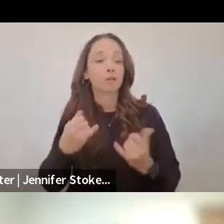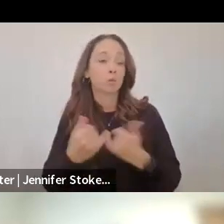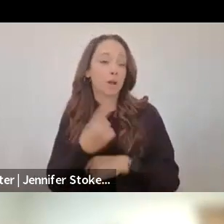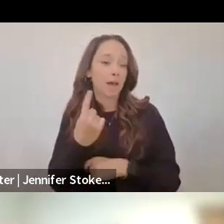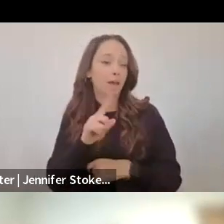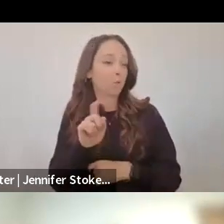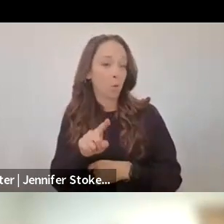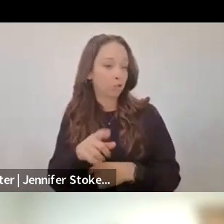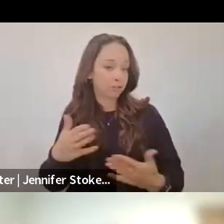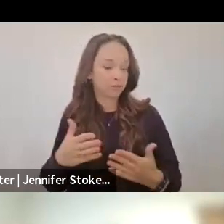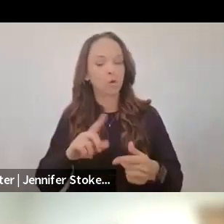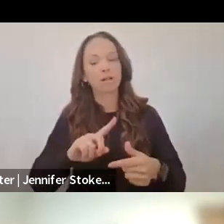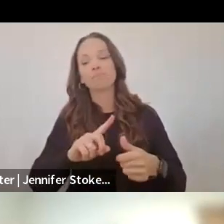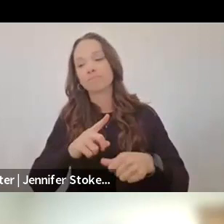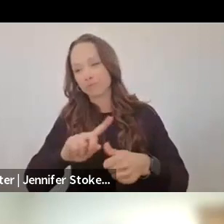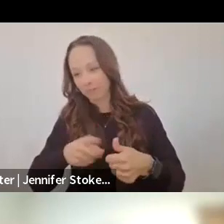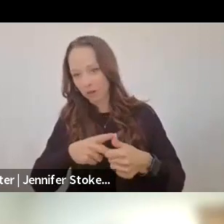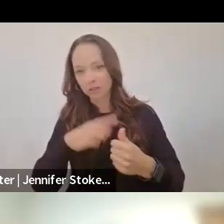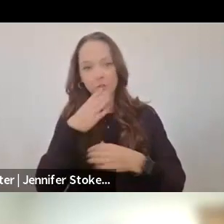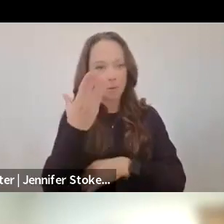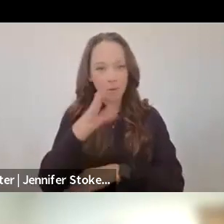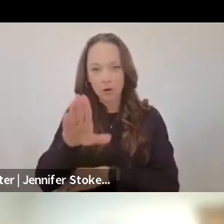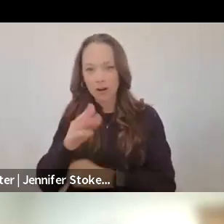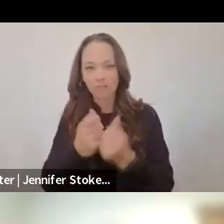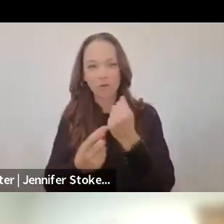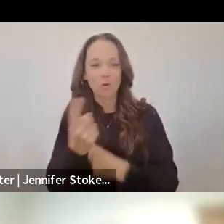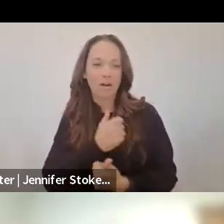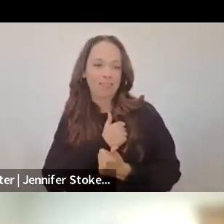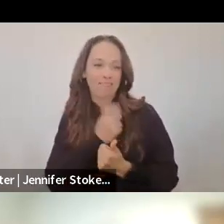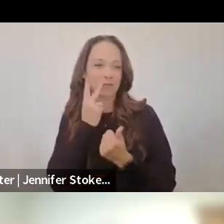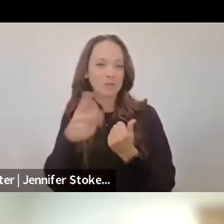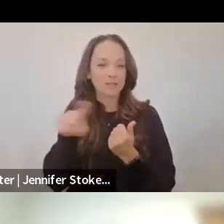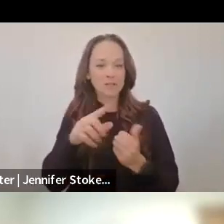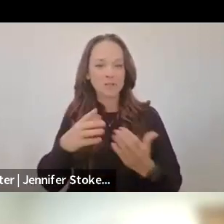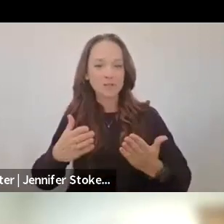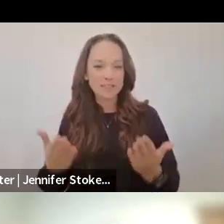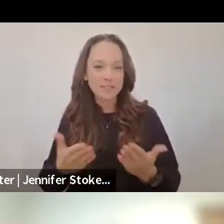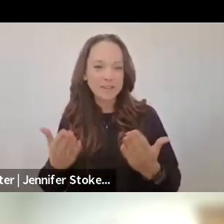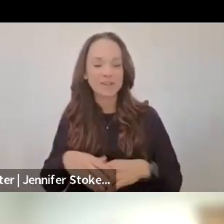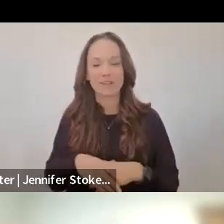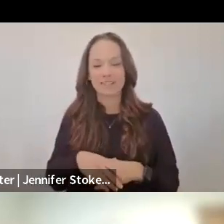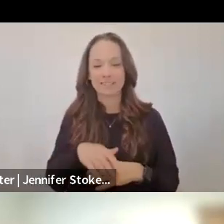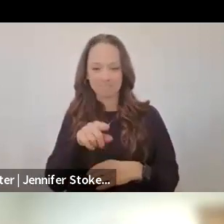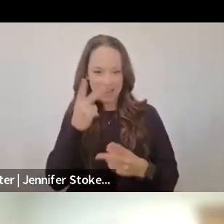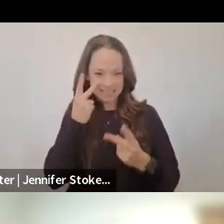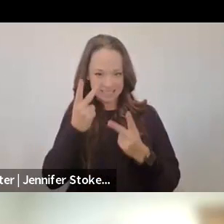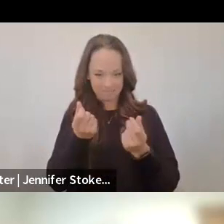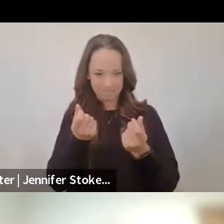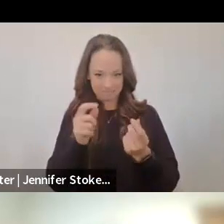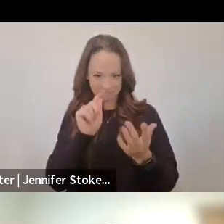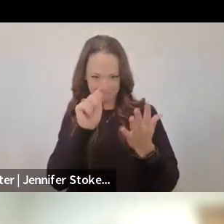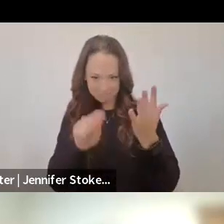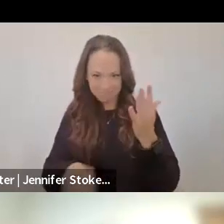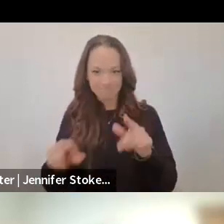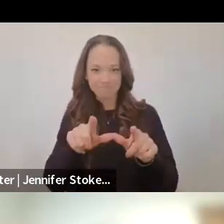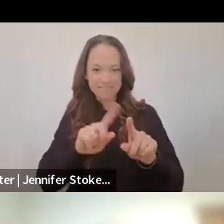course, good morning and good afternoon, everyone. I'm loving to see all of the locations in the chat coming through.